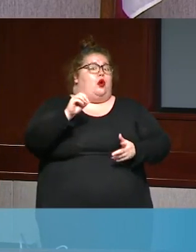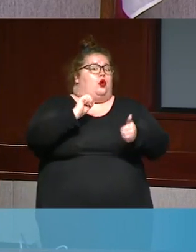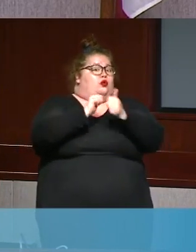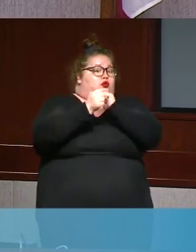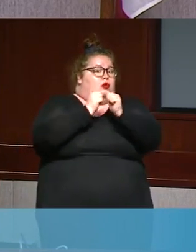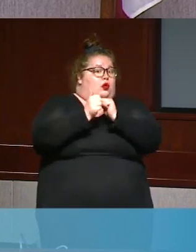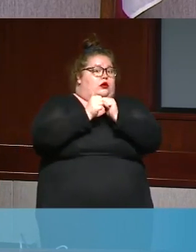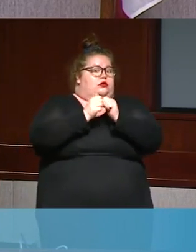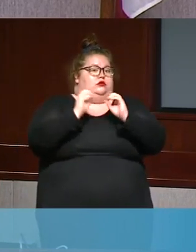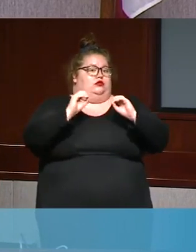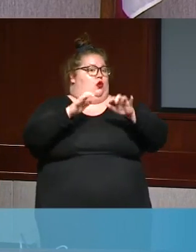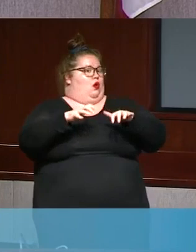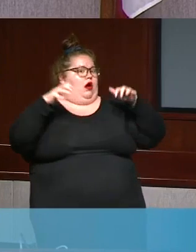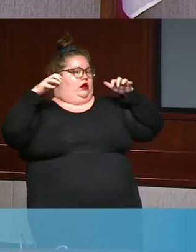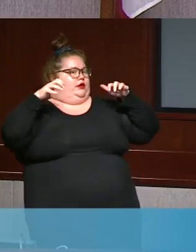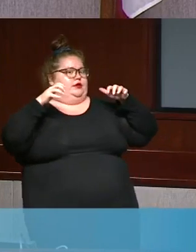audience,